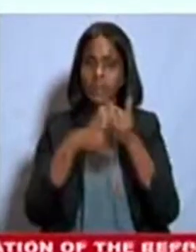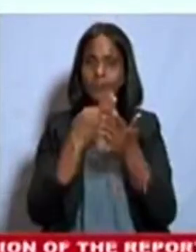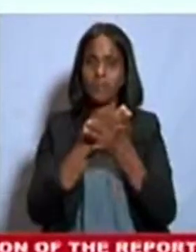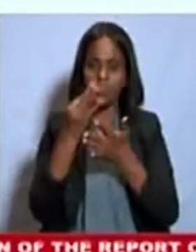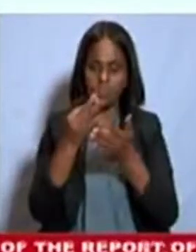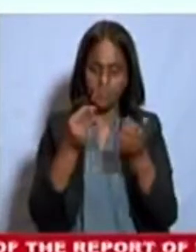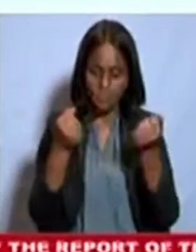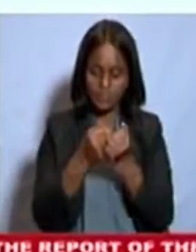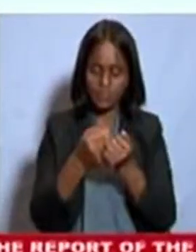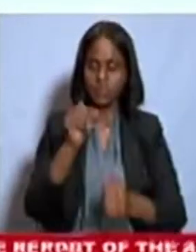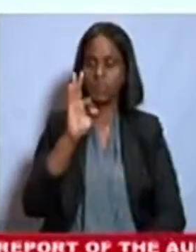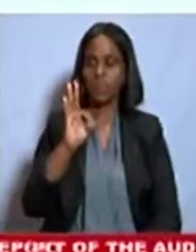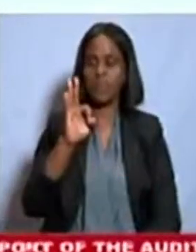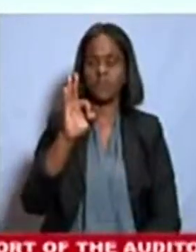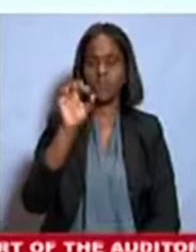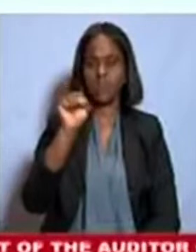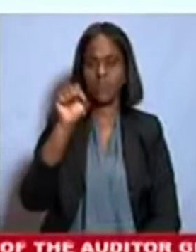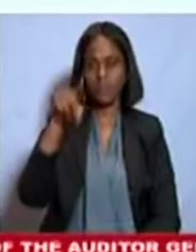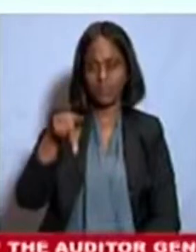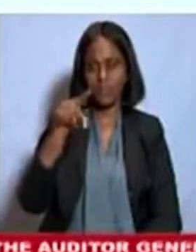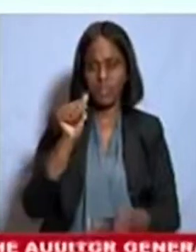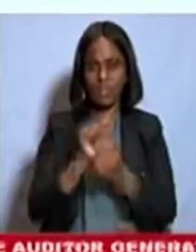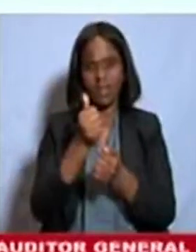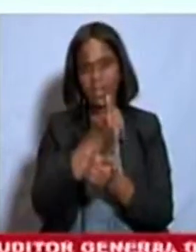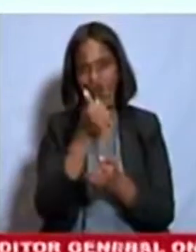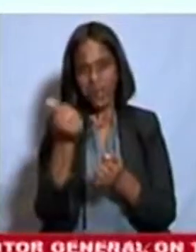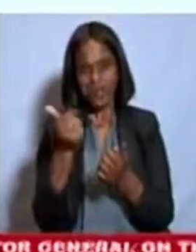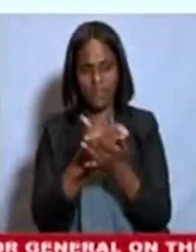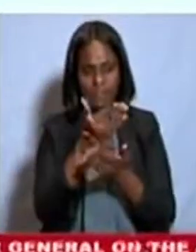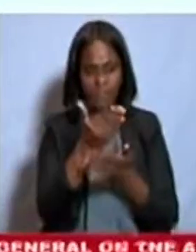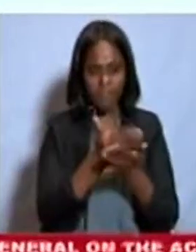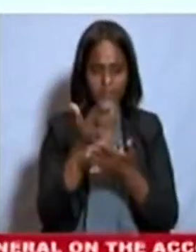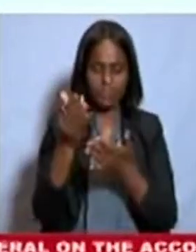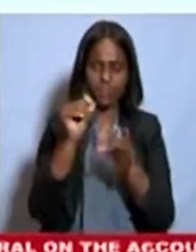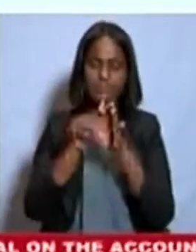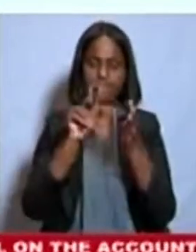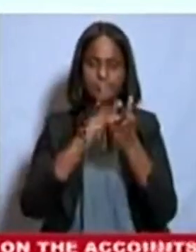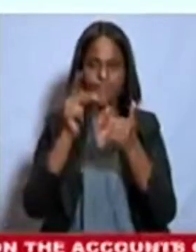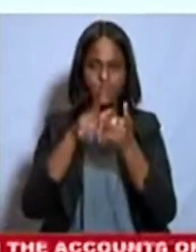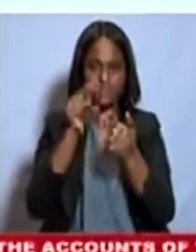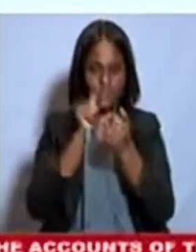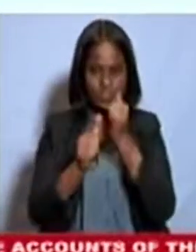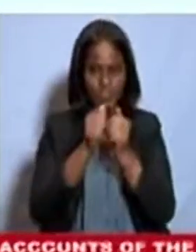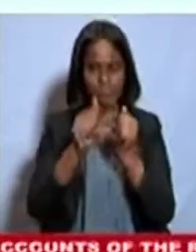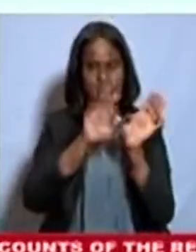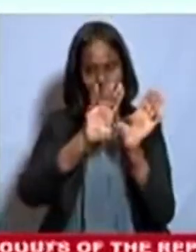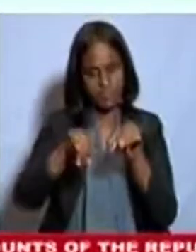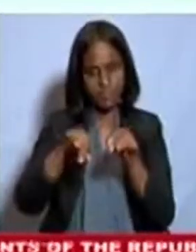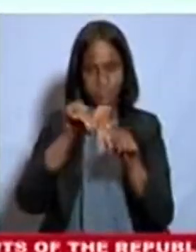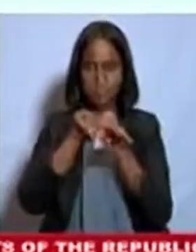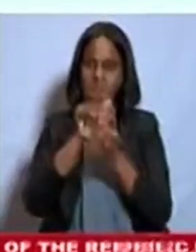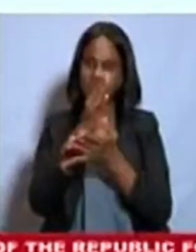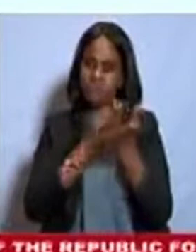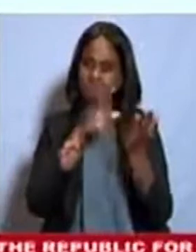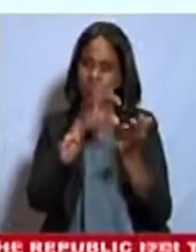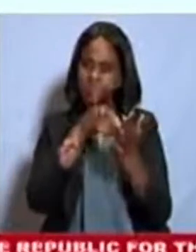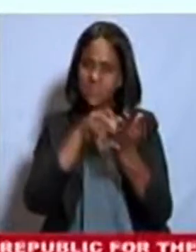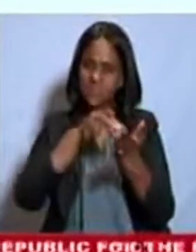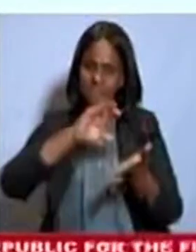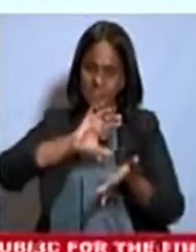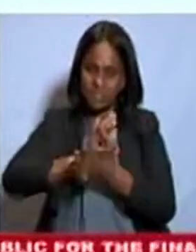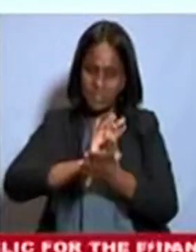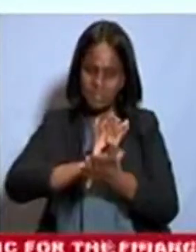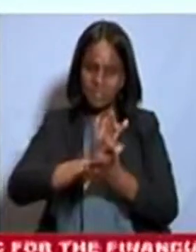Pack, FSP, and other procurements across programs which fell off. In some cases, completion of